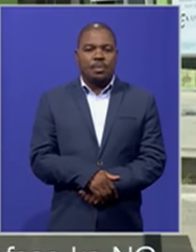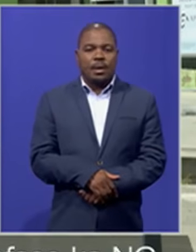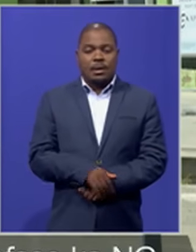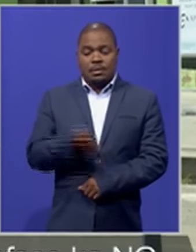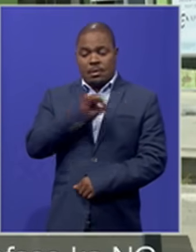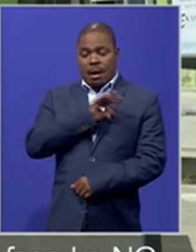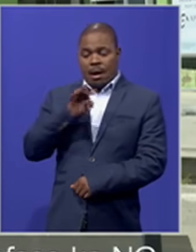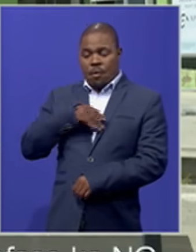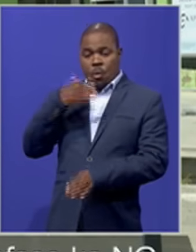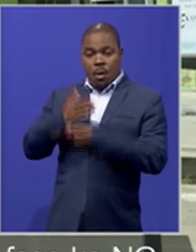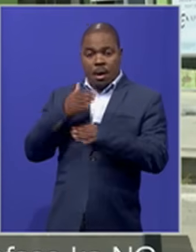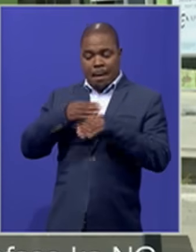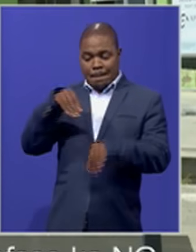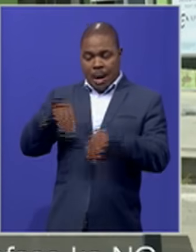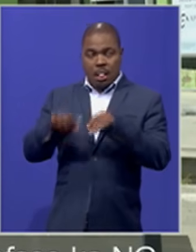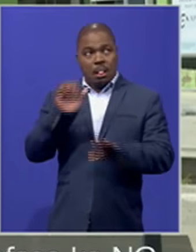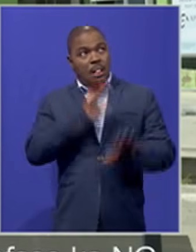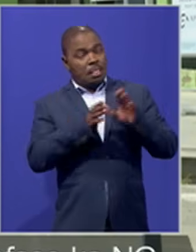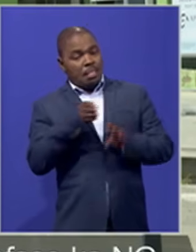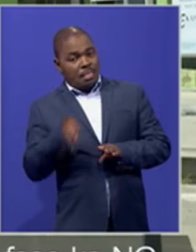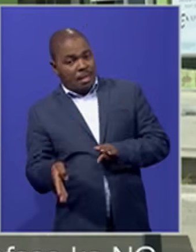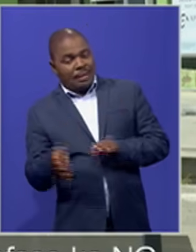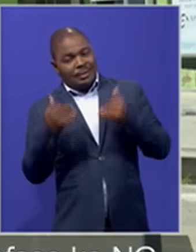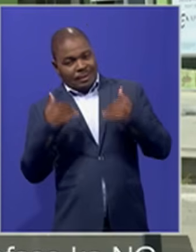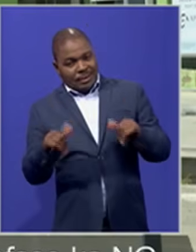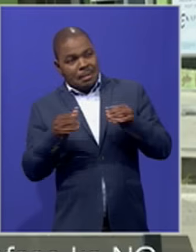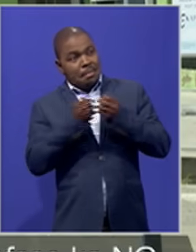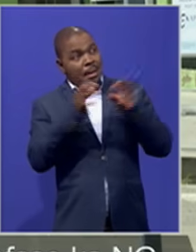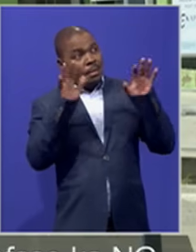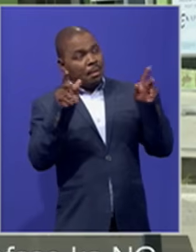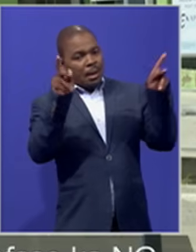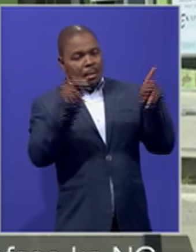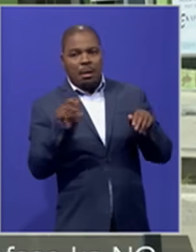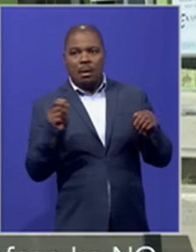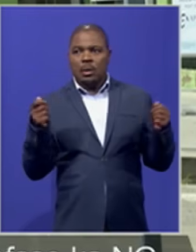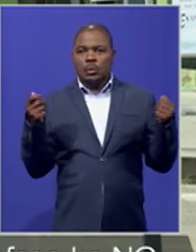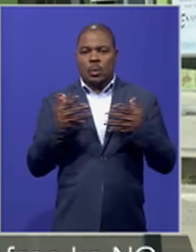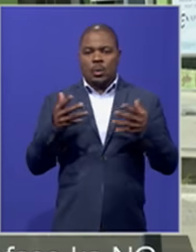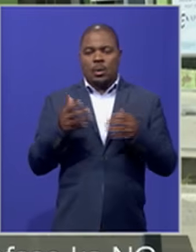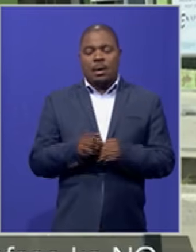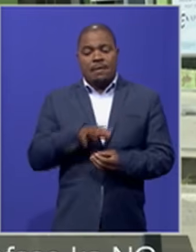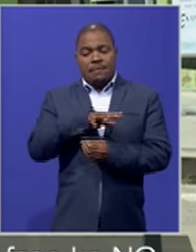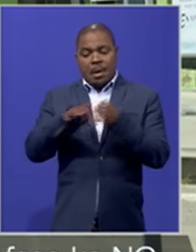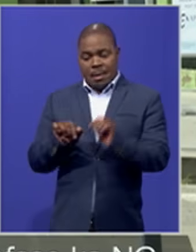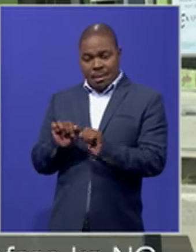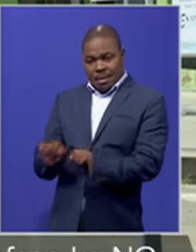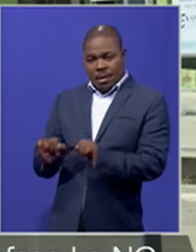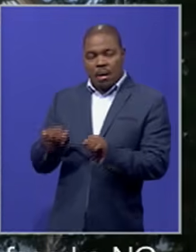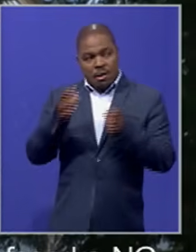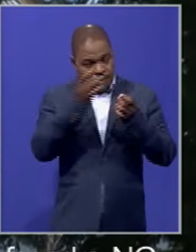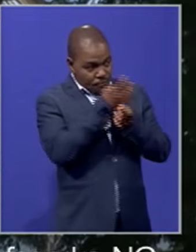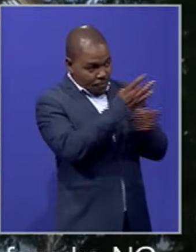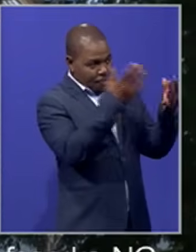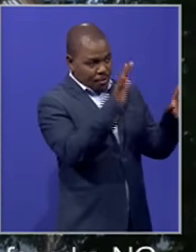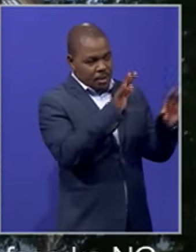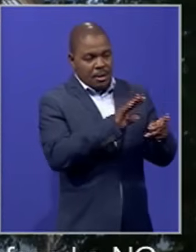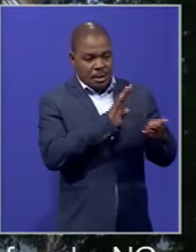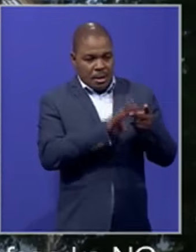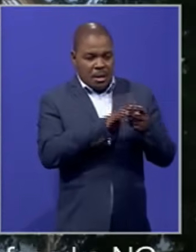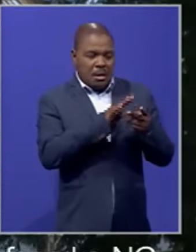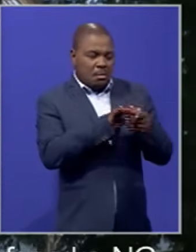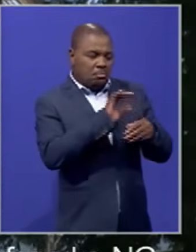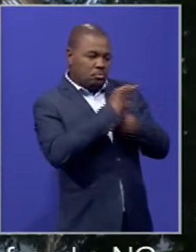Badiramoepong ba santse ba gaeletswe mme tiragalo eno e tshositse batho ba le bantsi mo Kimberley. Ba malapa ba badiramoepong ba itsisitswe ka tiragalo eno mme ba newa thuso